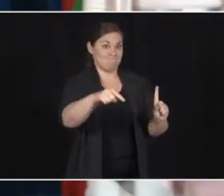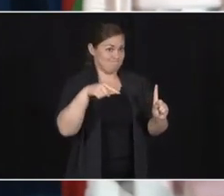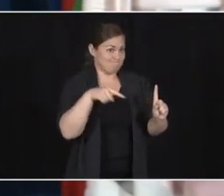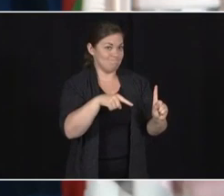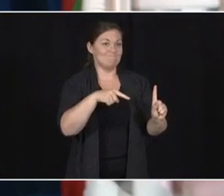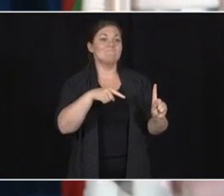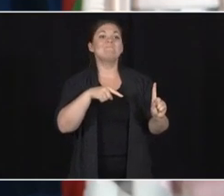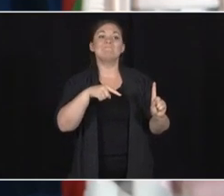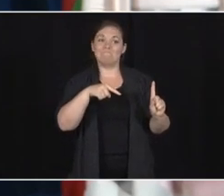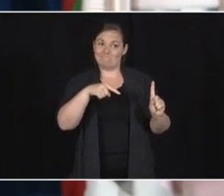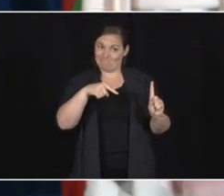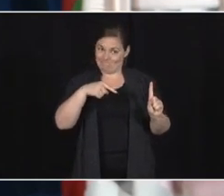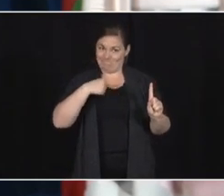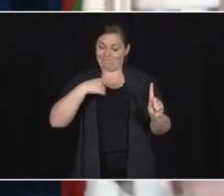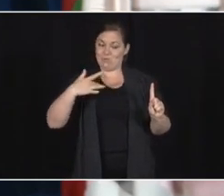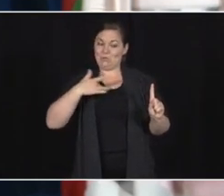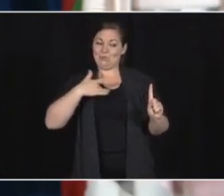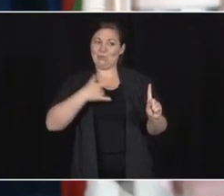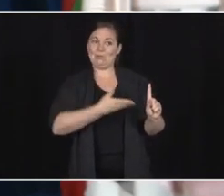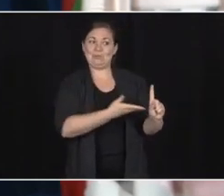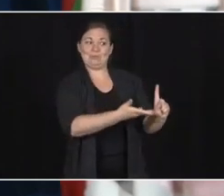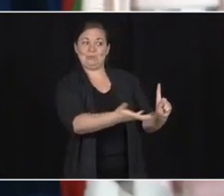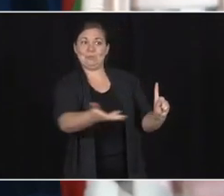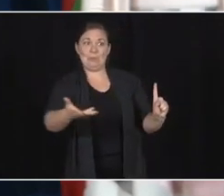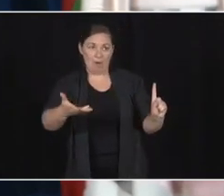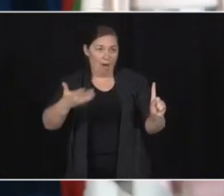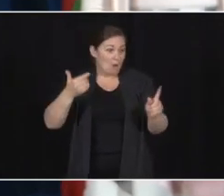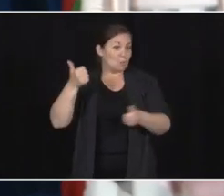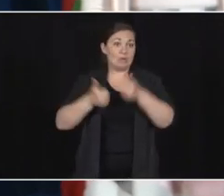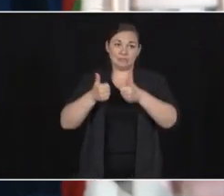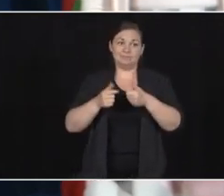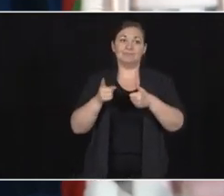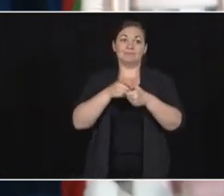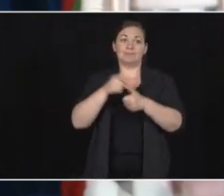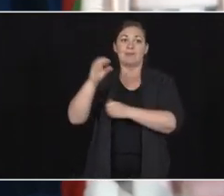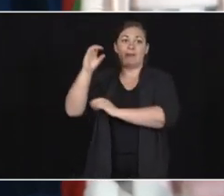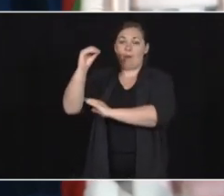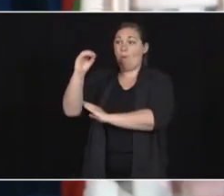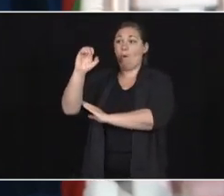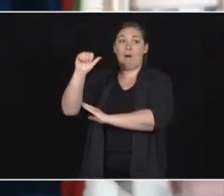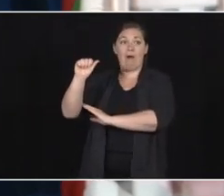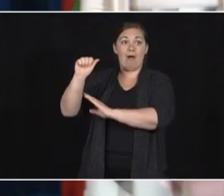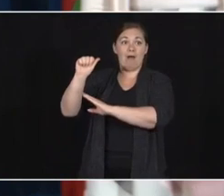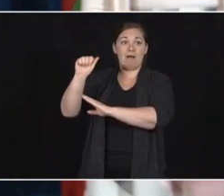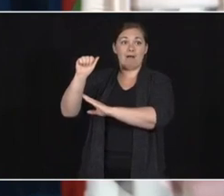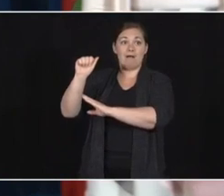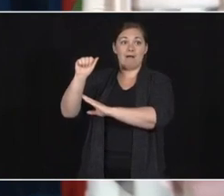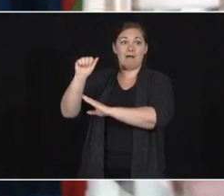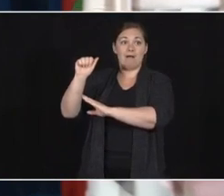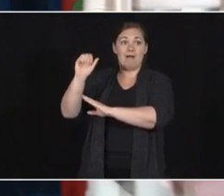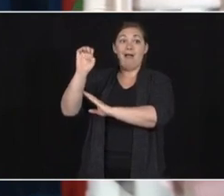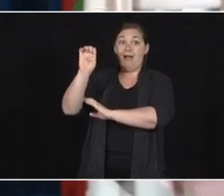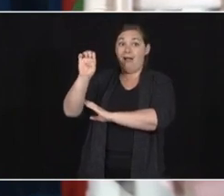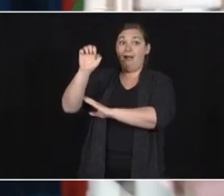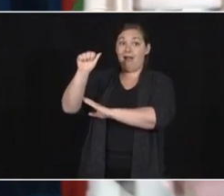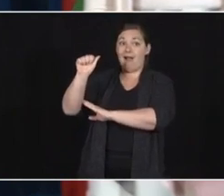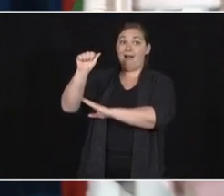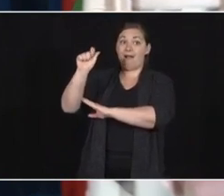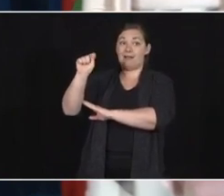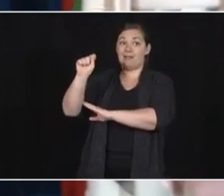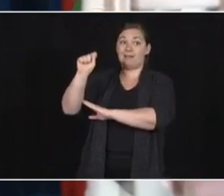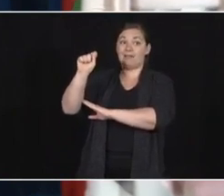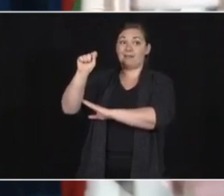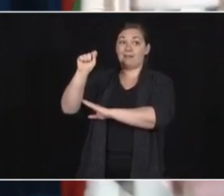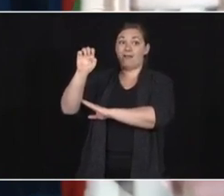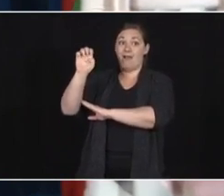concerned about. Those are Eatonville Care in Etobicoke, Hawthorne Place in